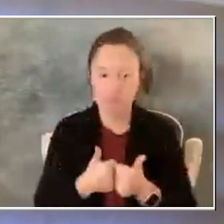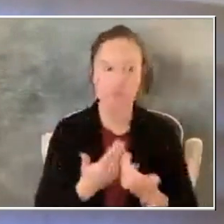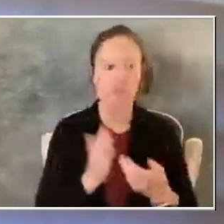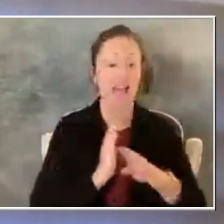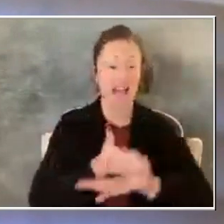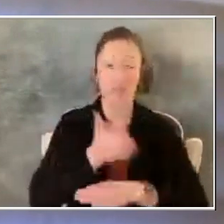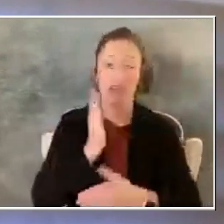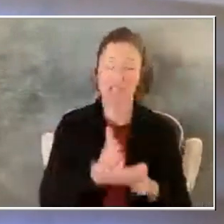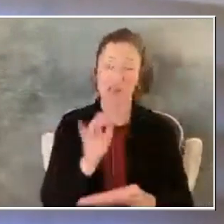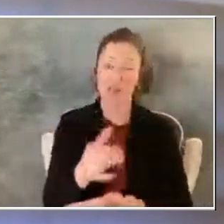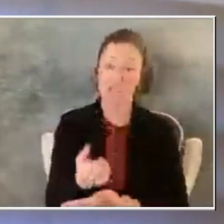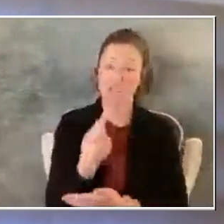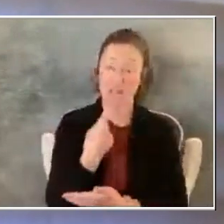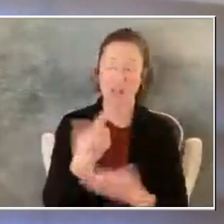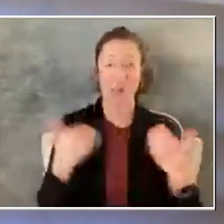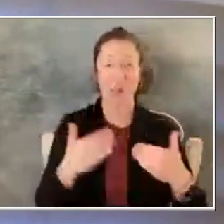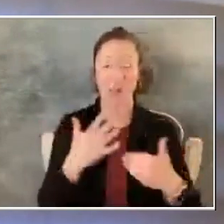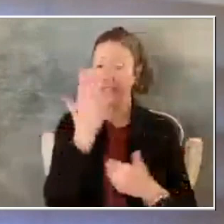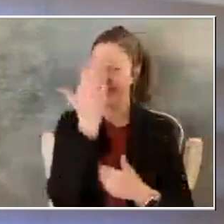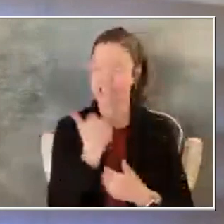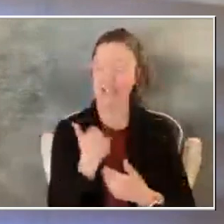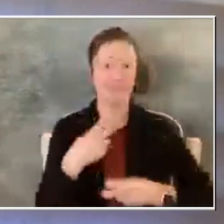my gynecologist, bless his heart,